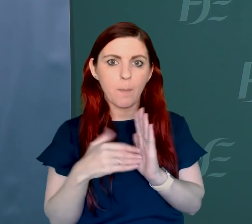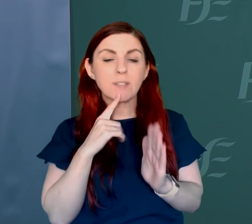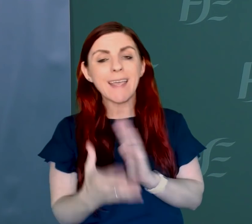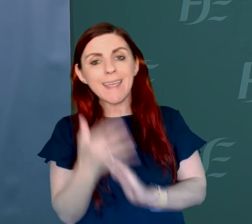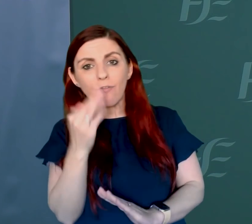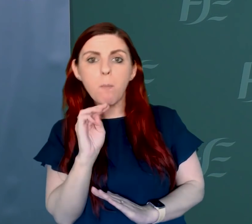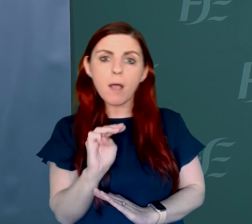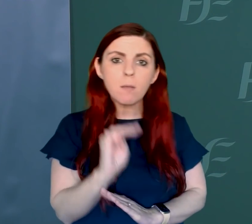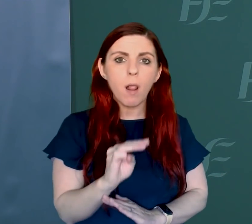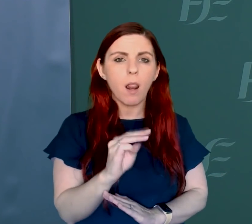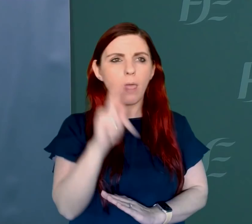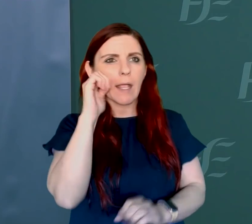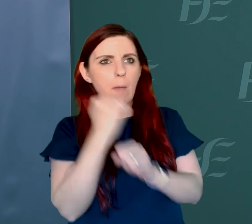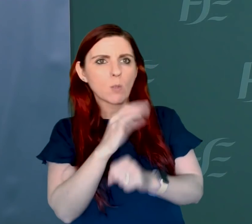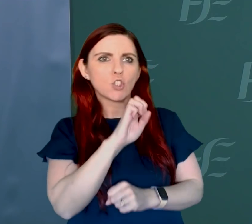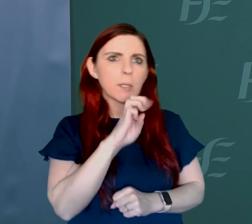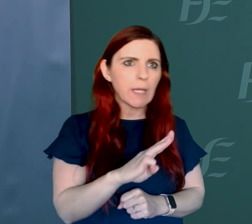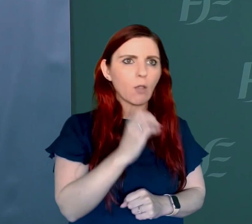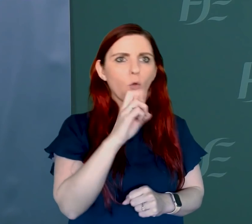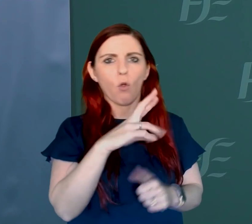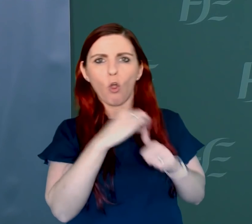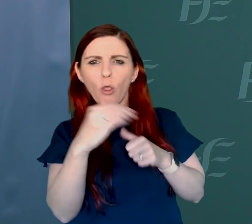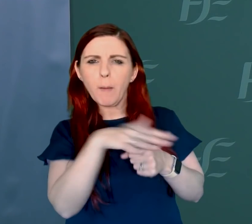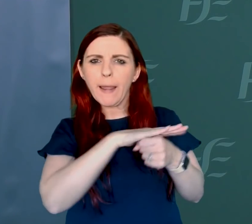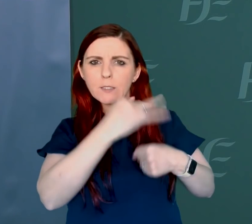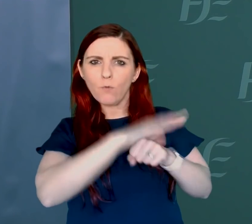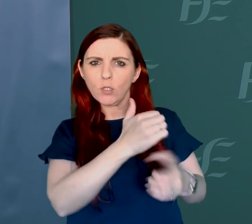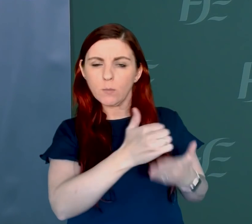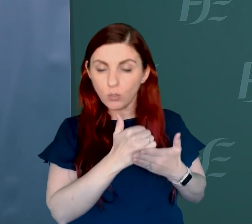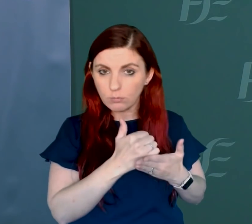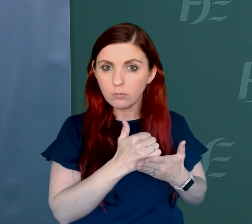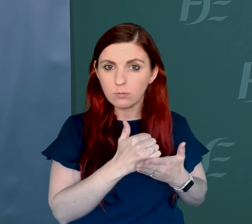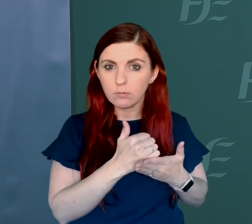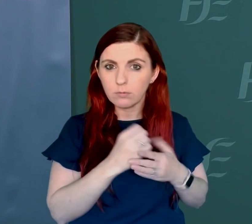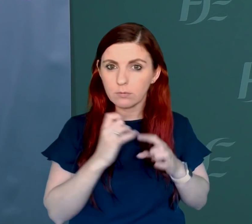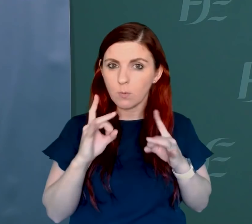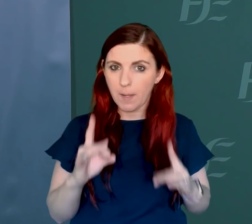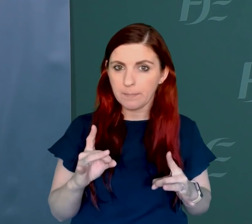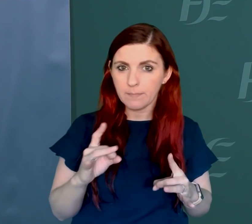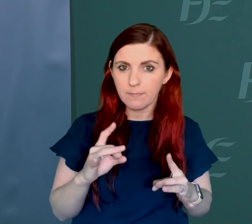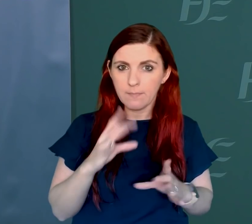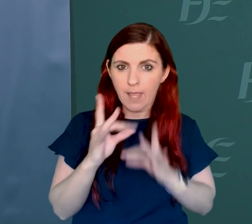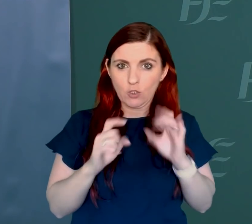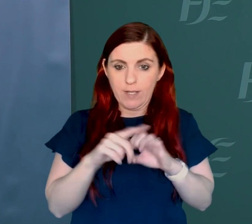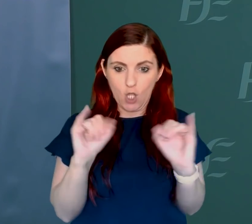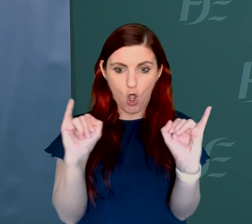do consider carefully before you come whether or not it's a genuine, necessary urgency care you